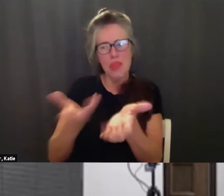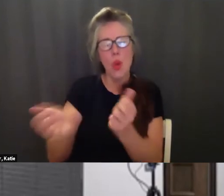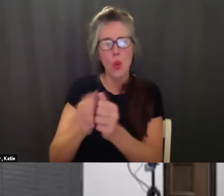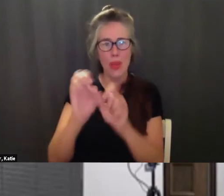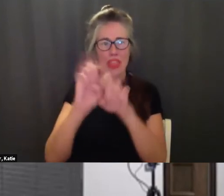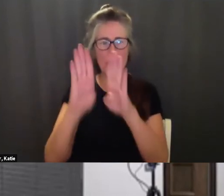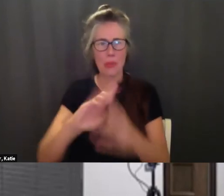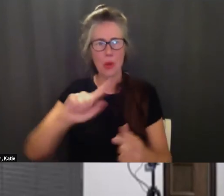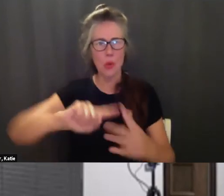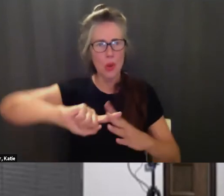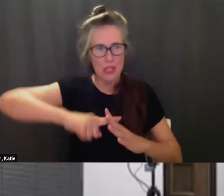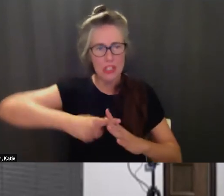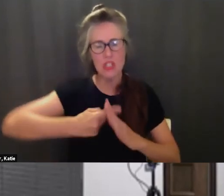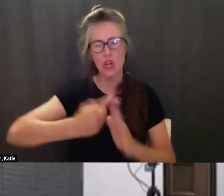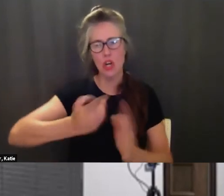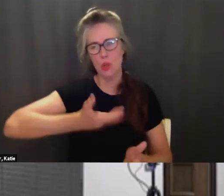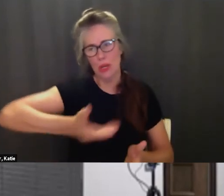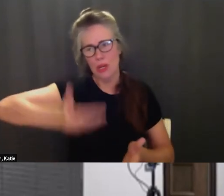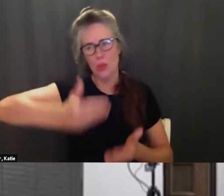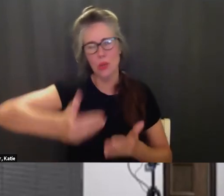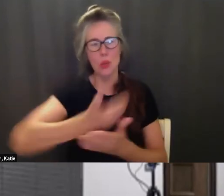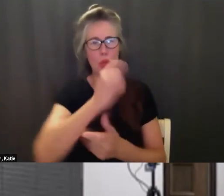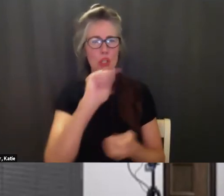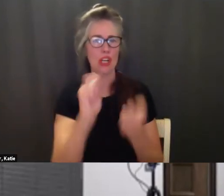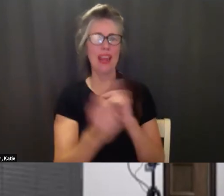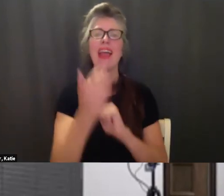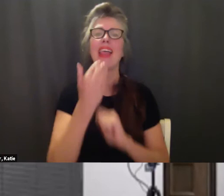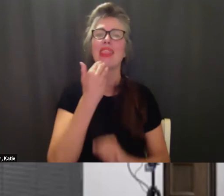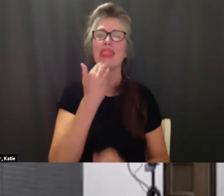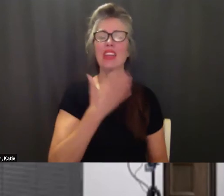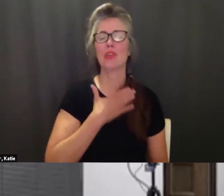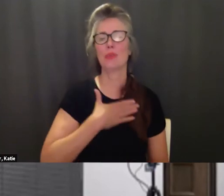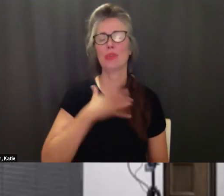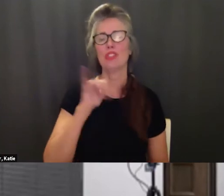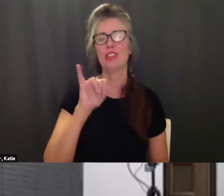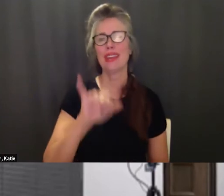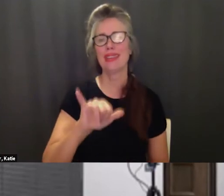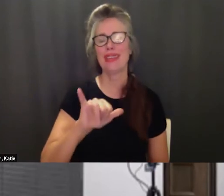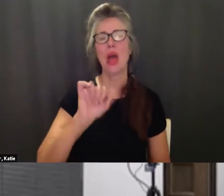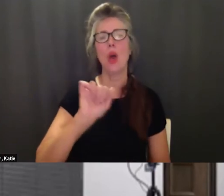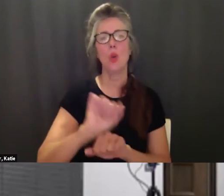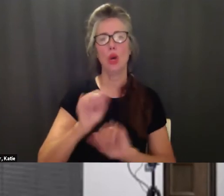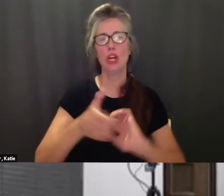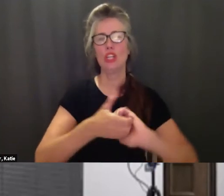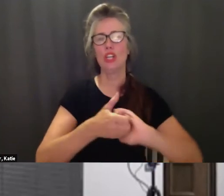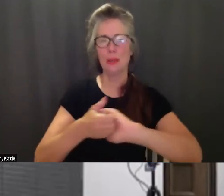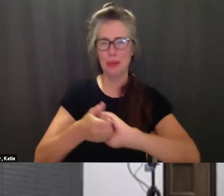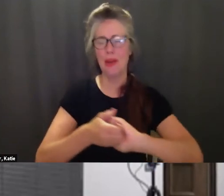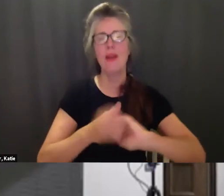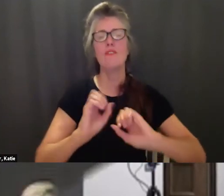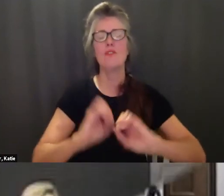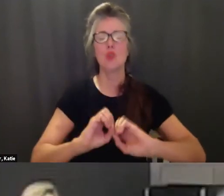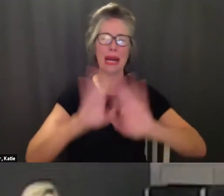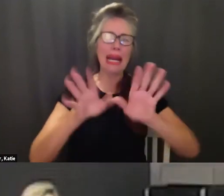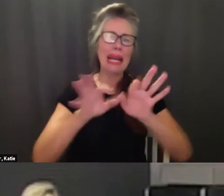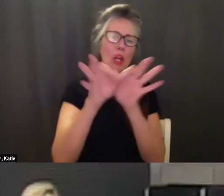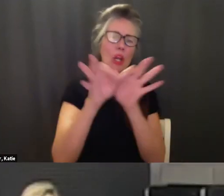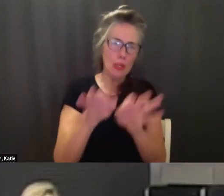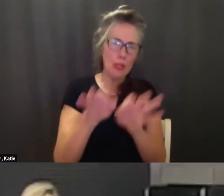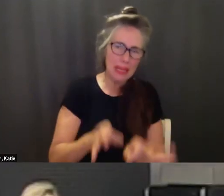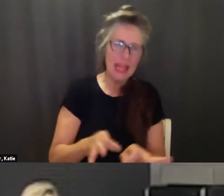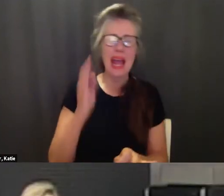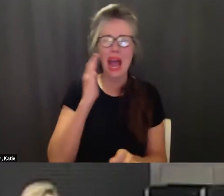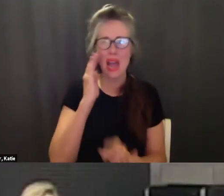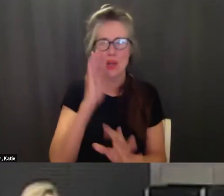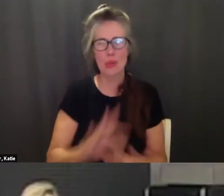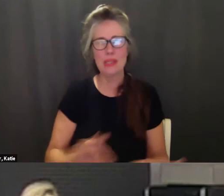new changes. Thank you. I appreciate that collaboration, that calibration, as you mentioned. I know it's extremely